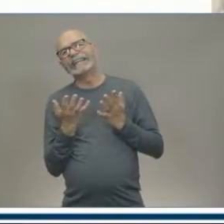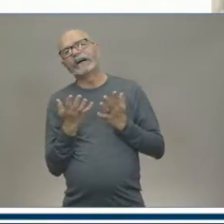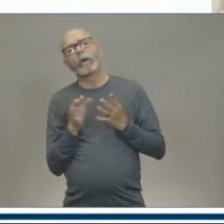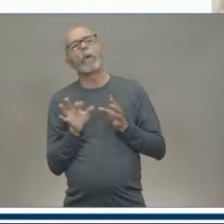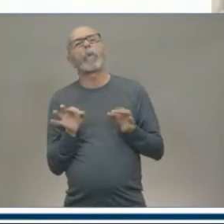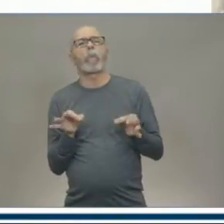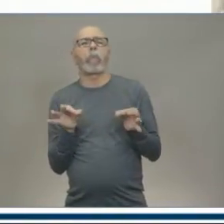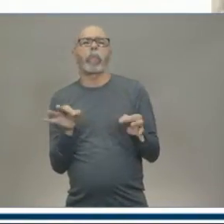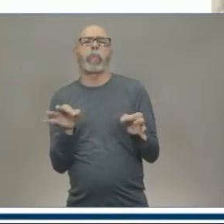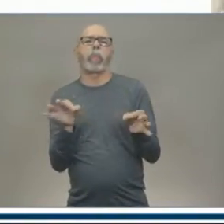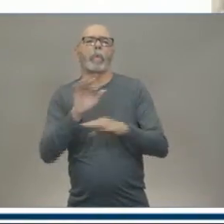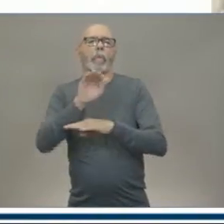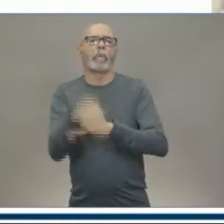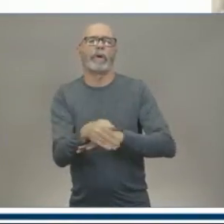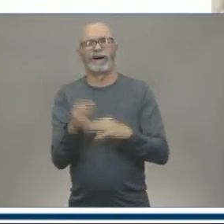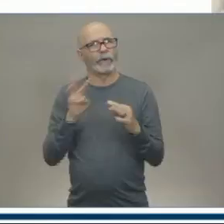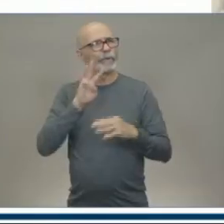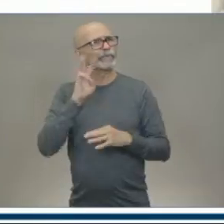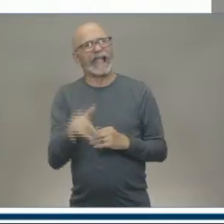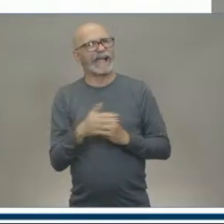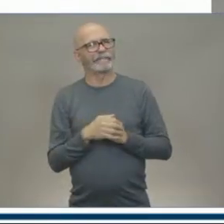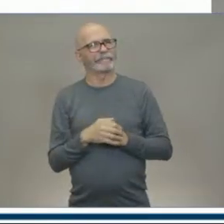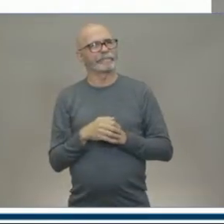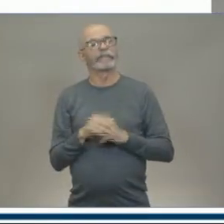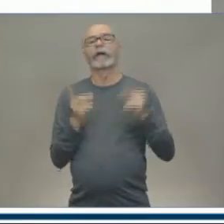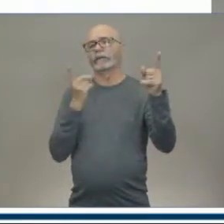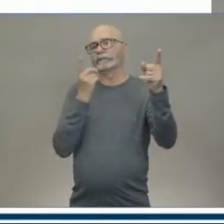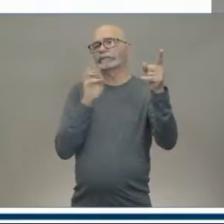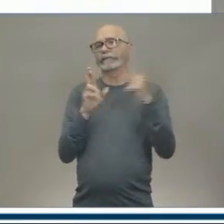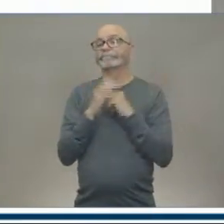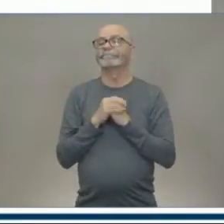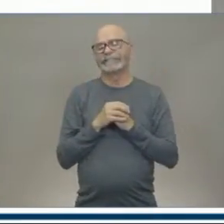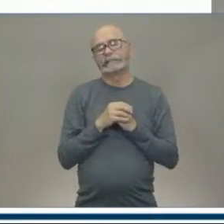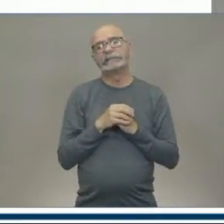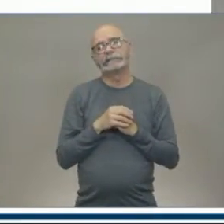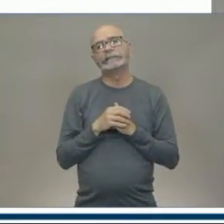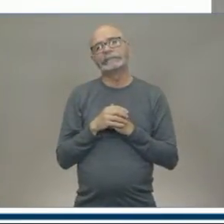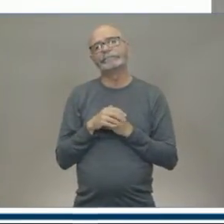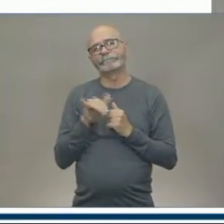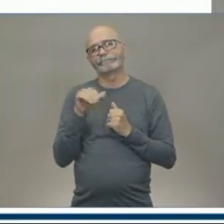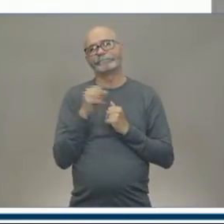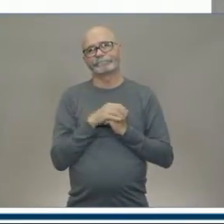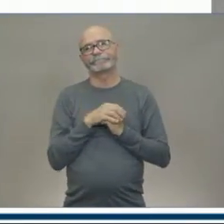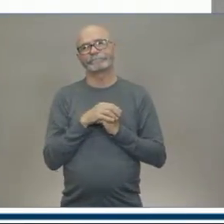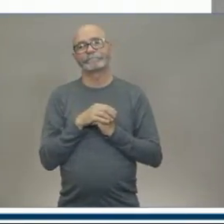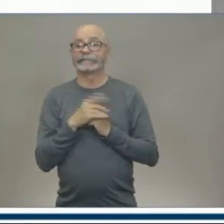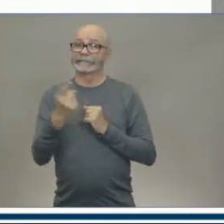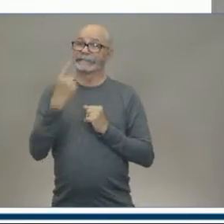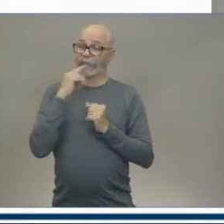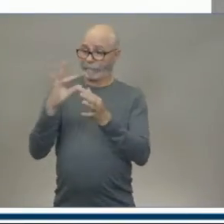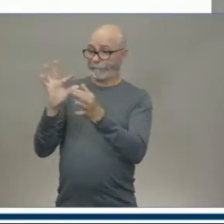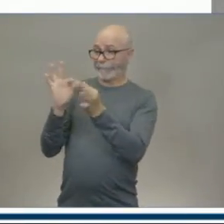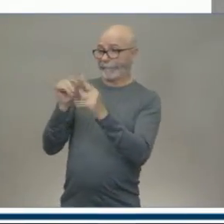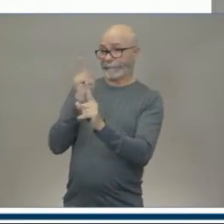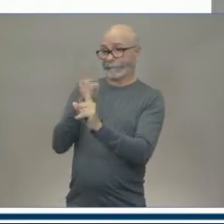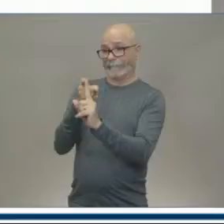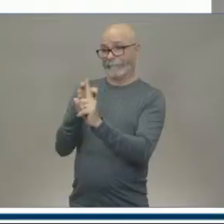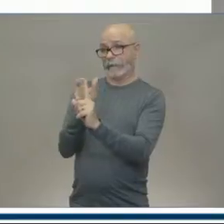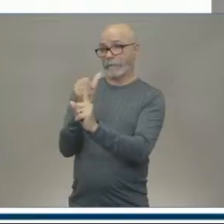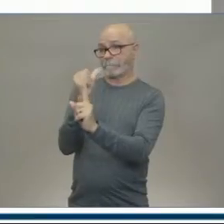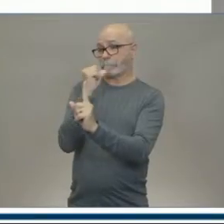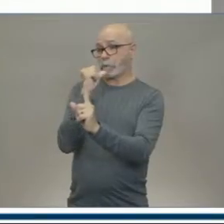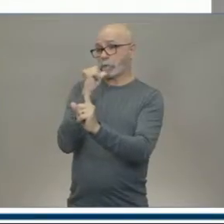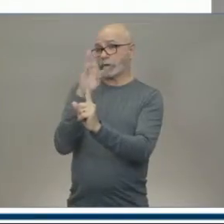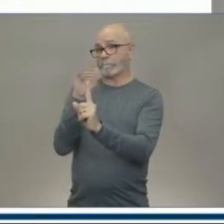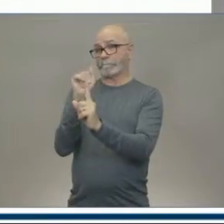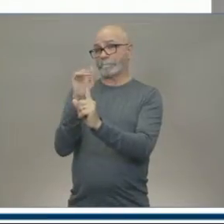bars? So it's simply we need to understand that there is, and when you use the words bars are the problem, I think that unfairly targets